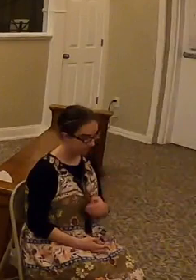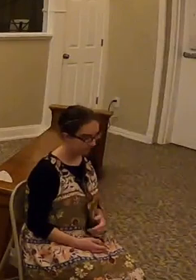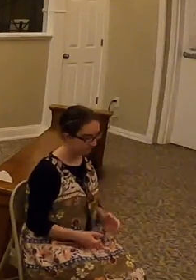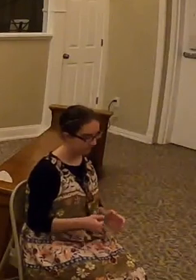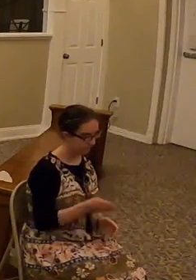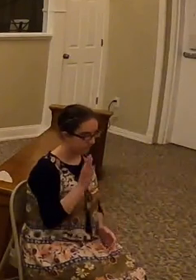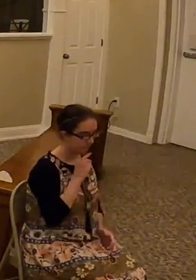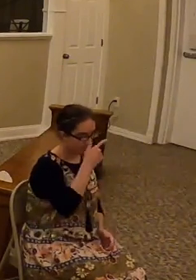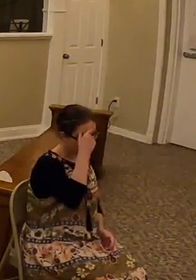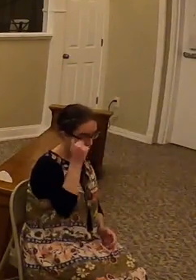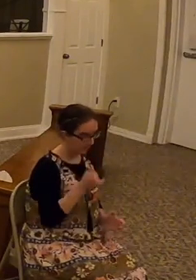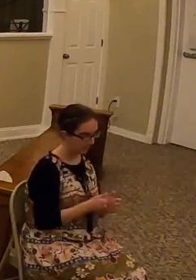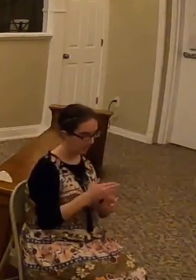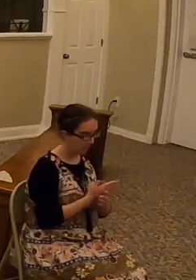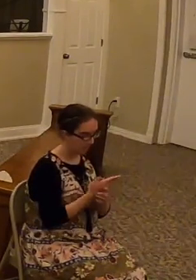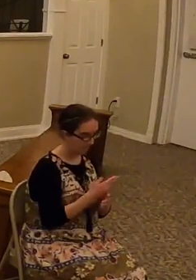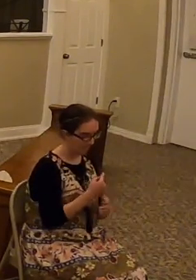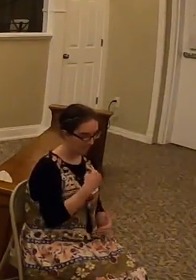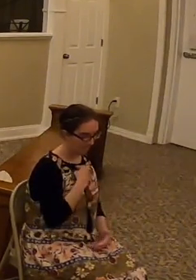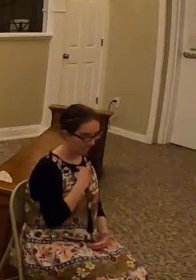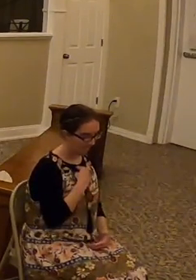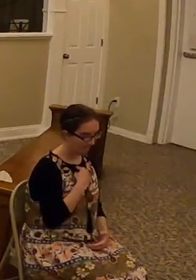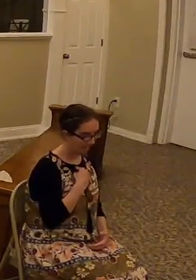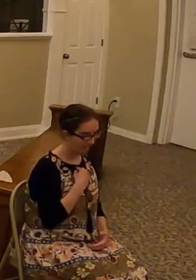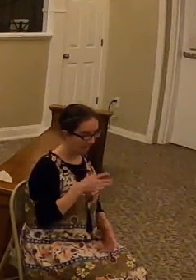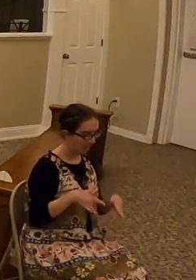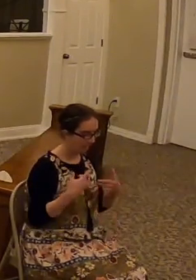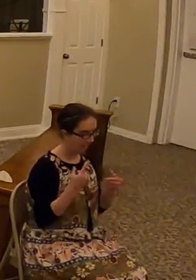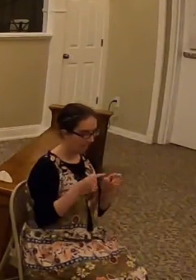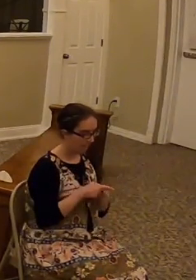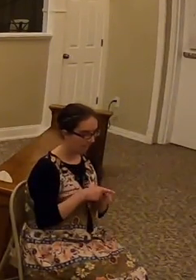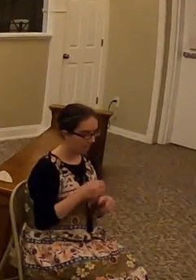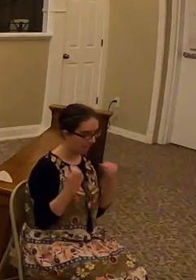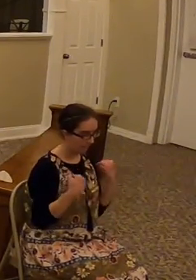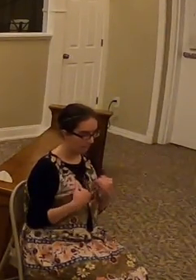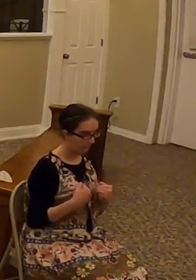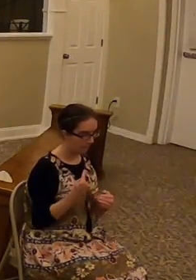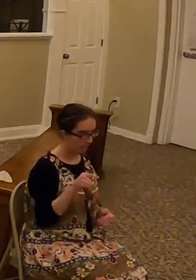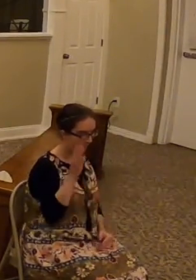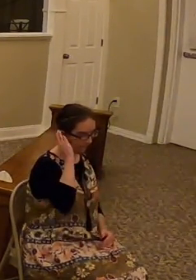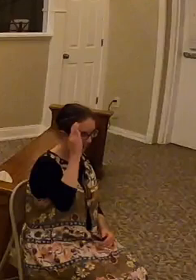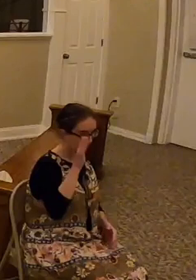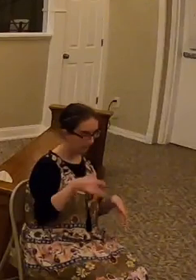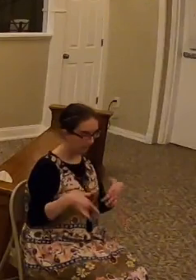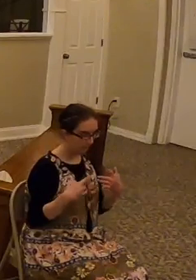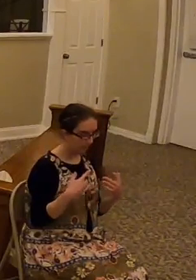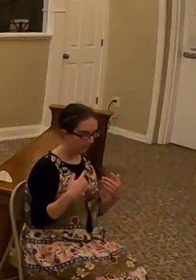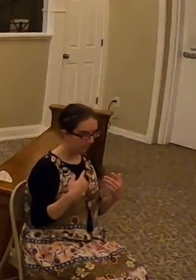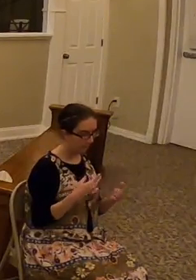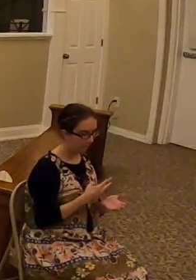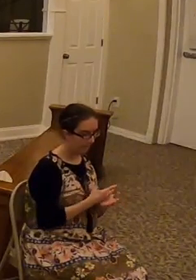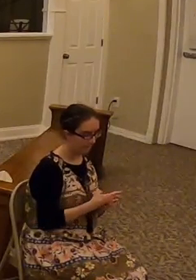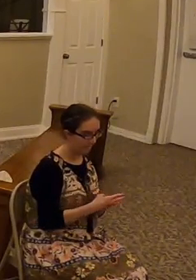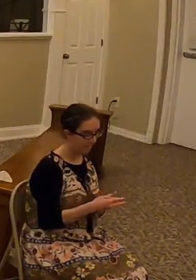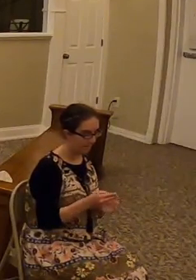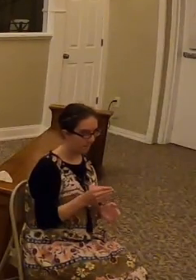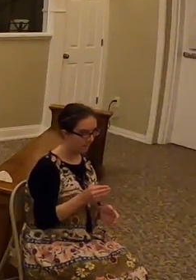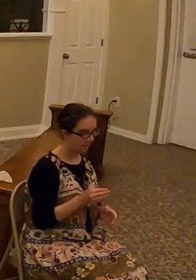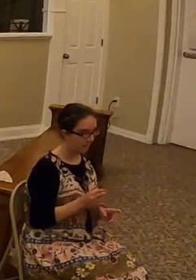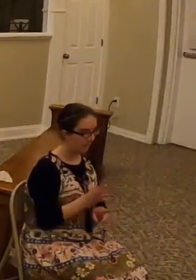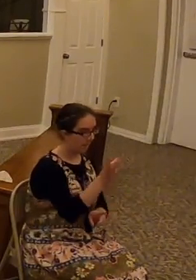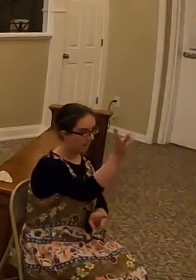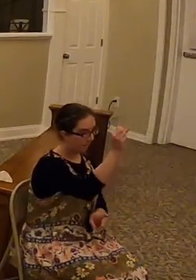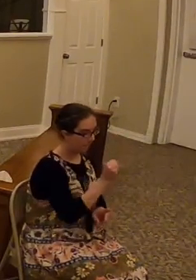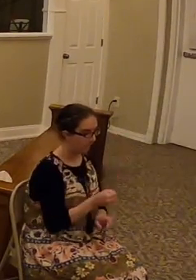And it would be because it was bothering me, because I felt like I had the message and then I felt like I had failed and I had missed God.